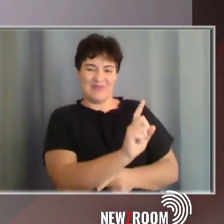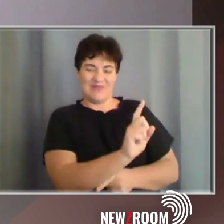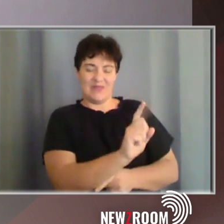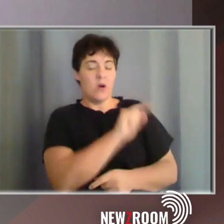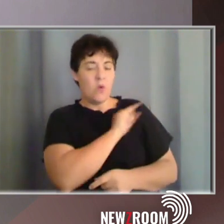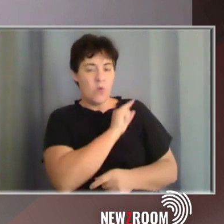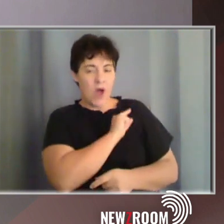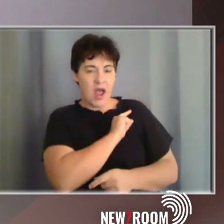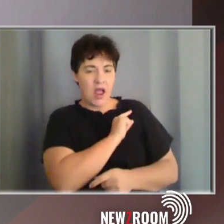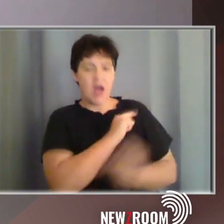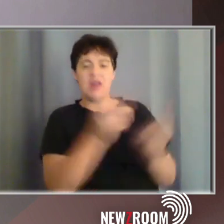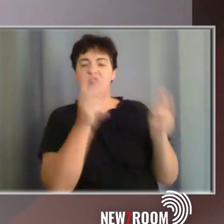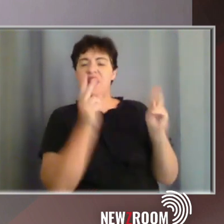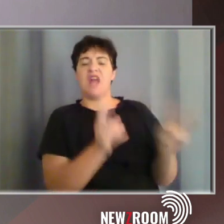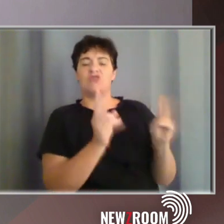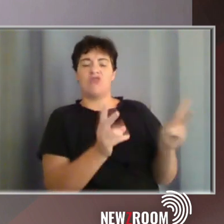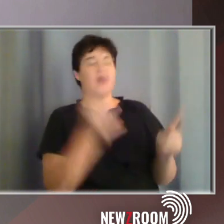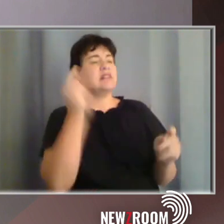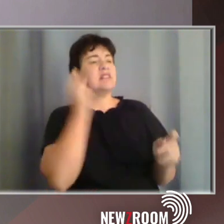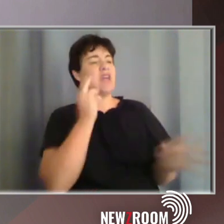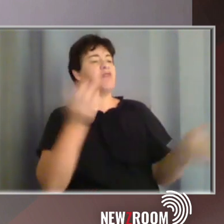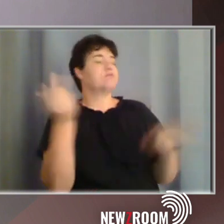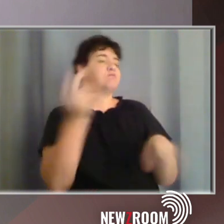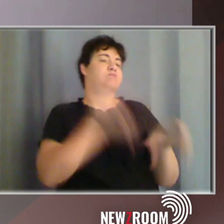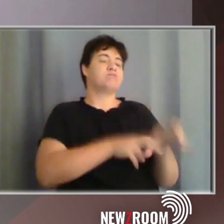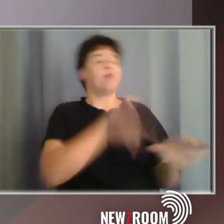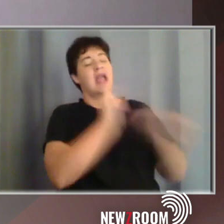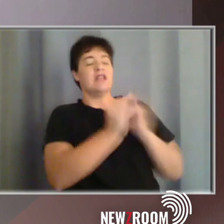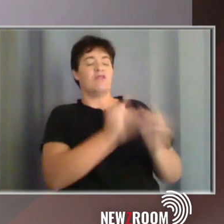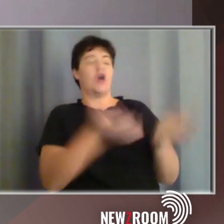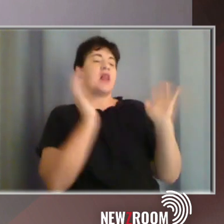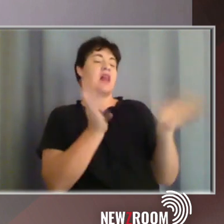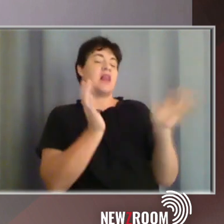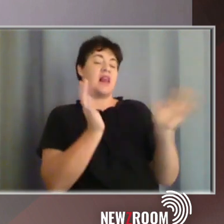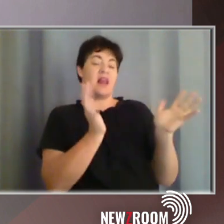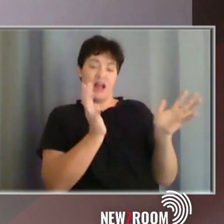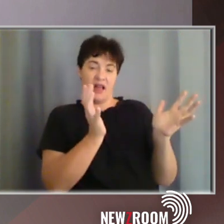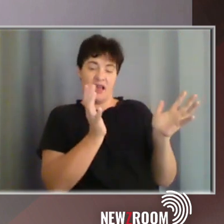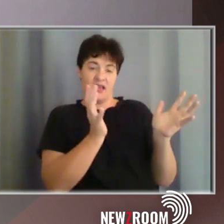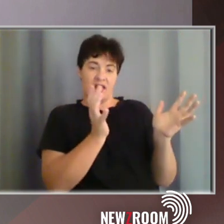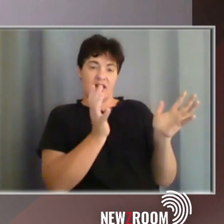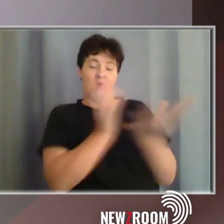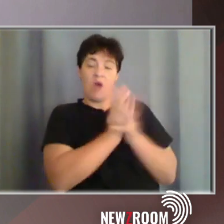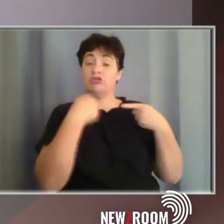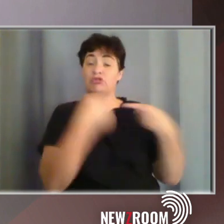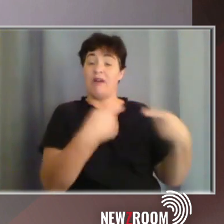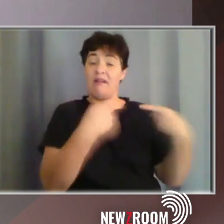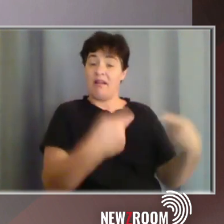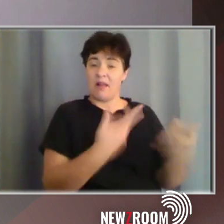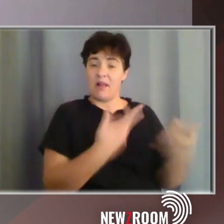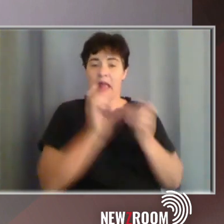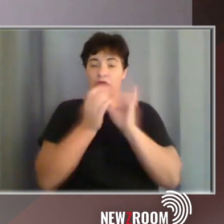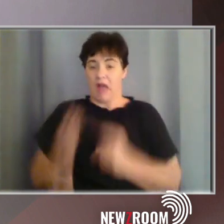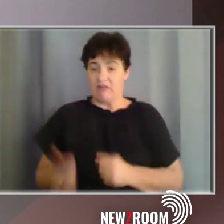so natural for a deaf person to come on an interview and sign, and without struggling, would I get an interpreter?